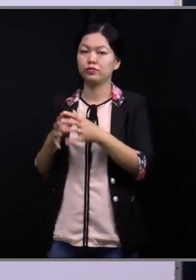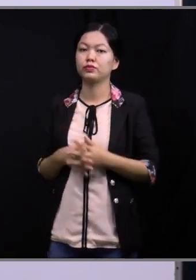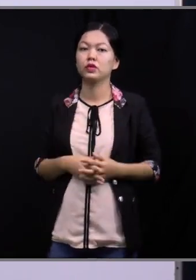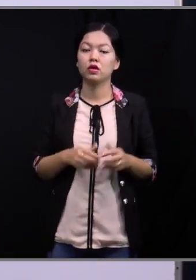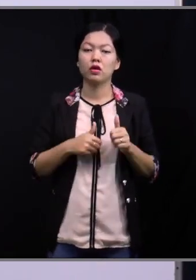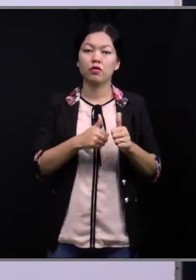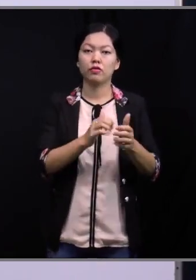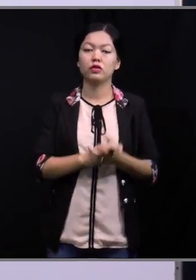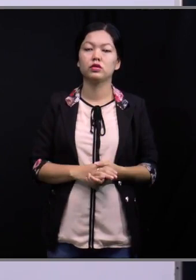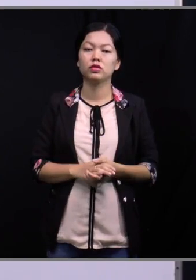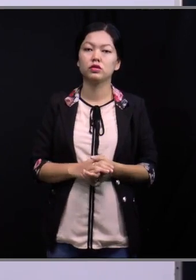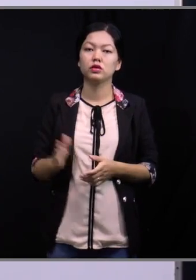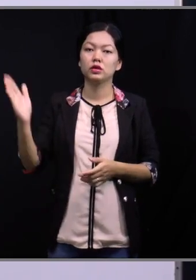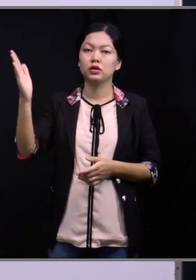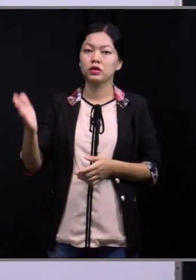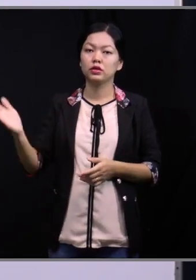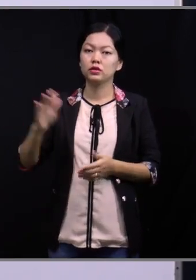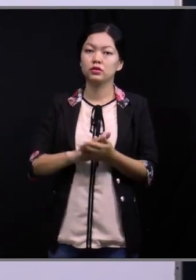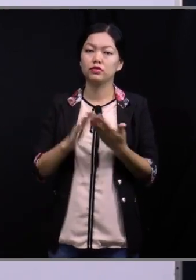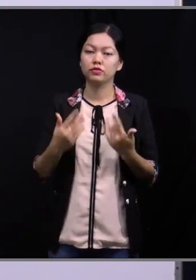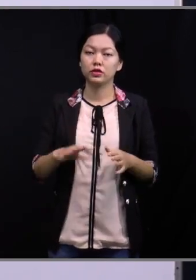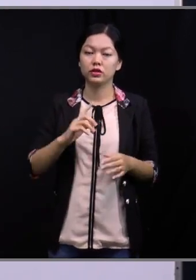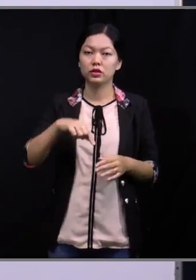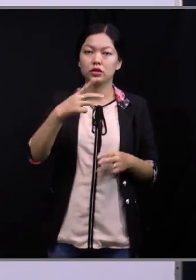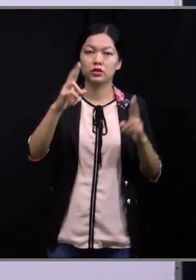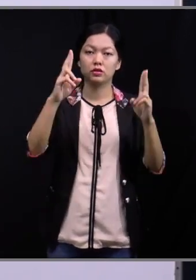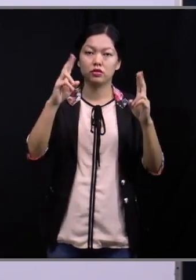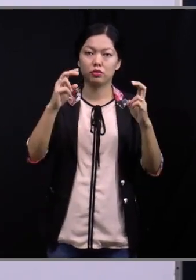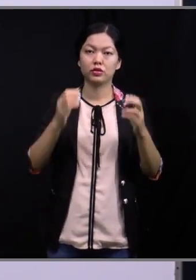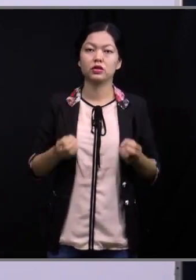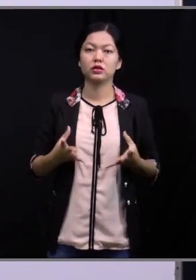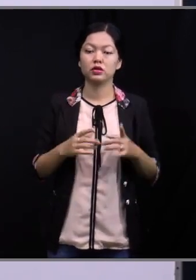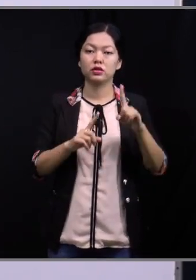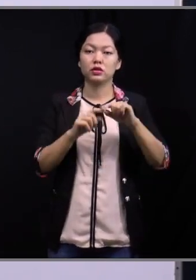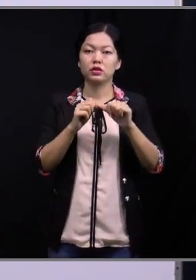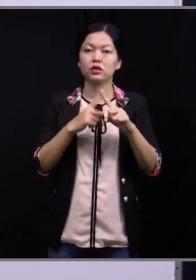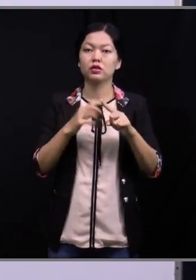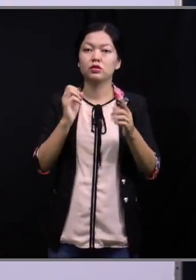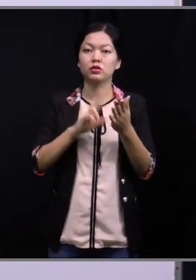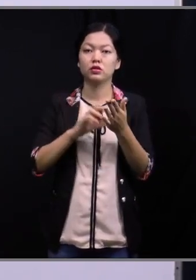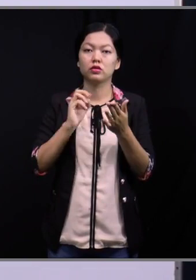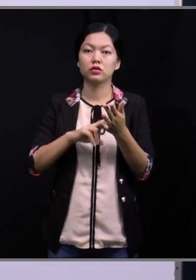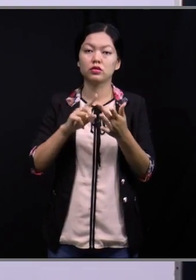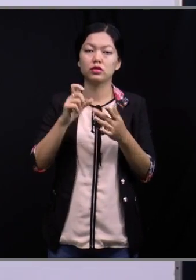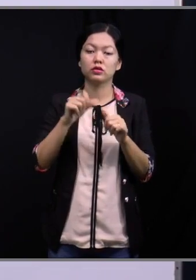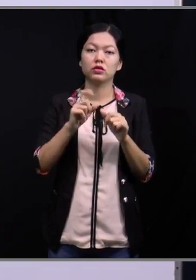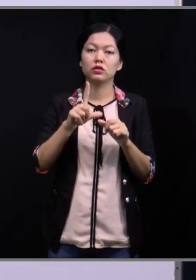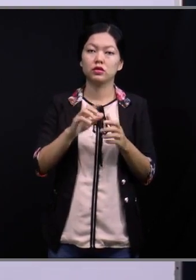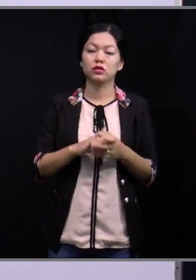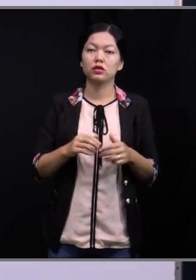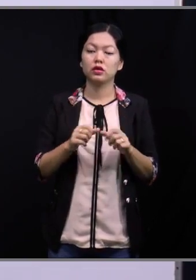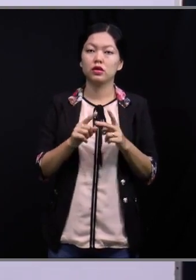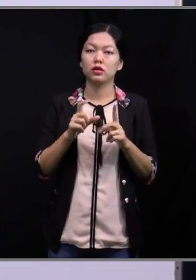with this, we can move on to the next topic, that is taxonomical aids. They are our